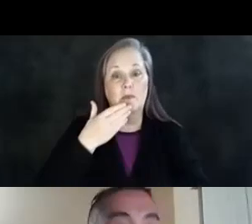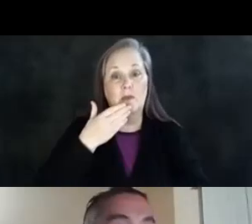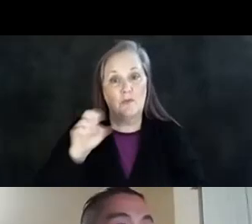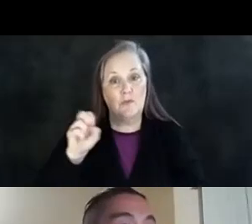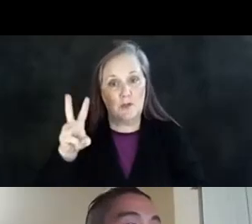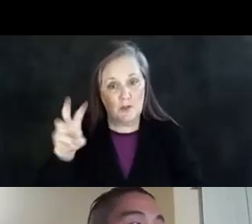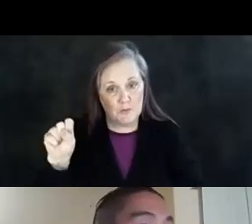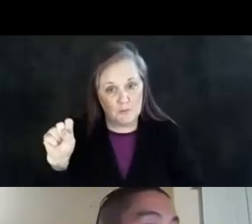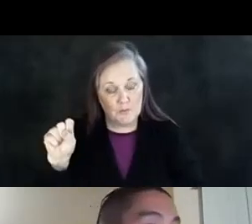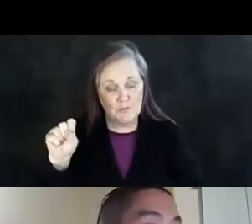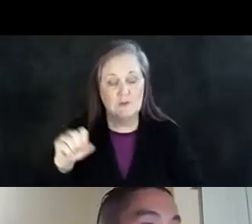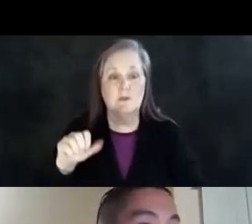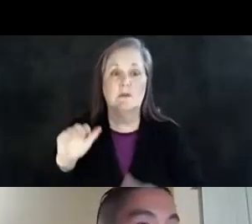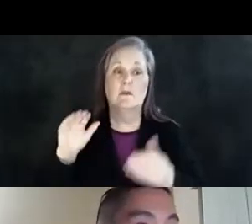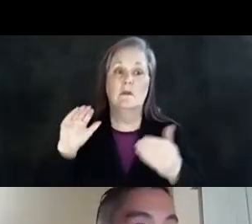compared to